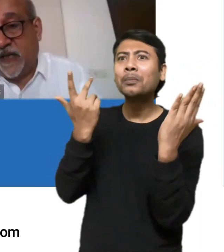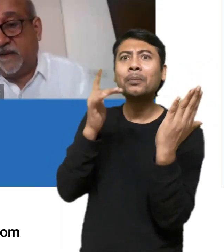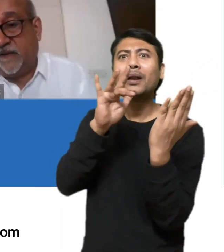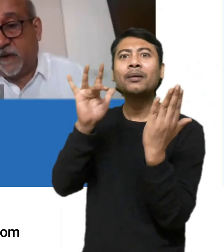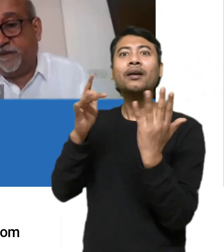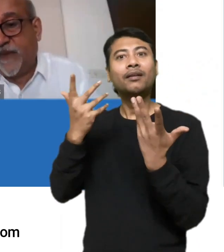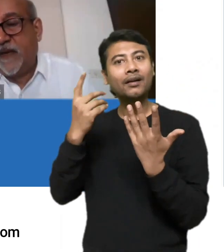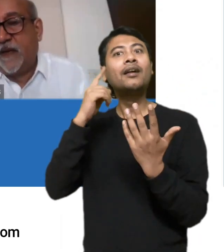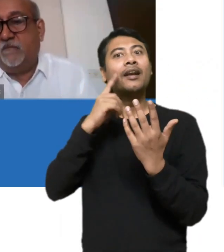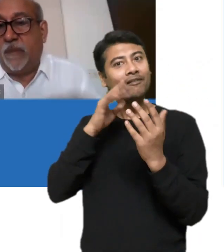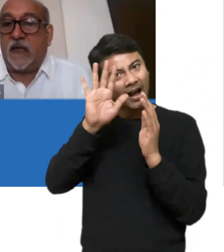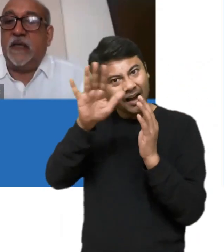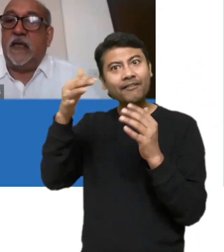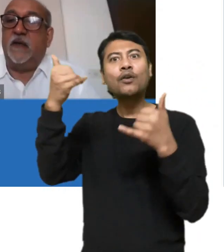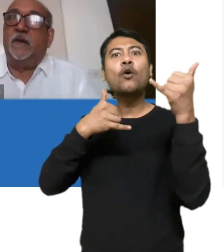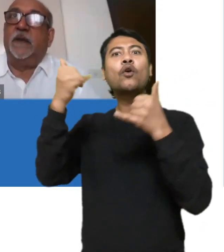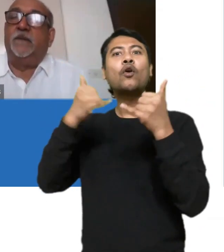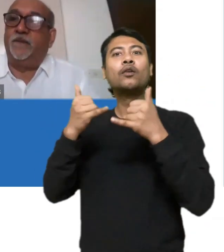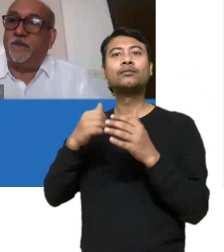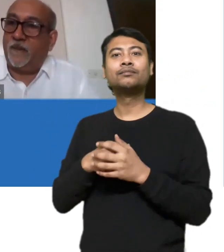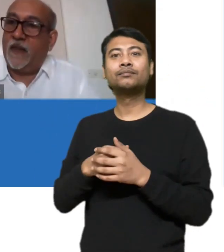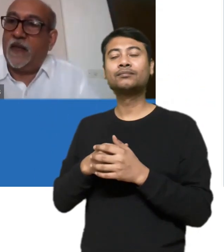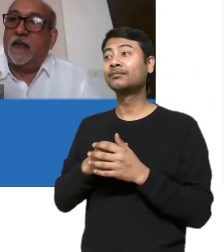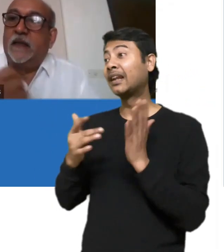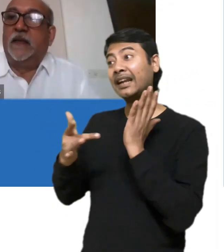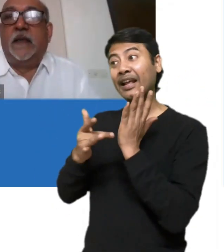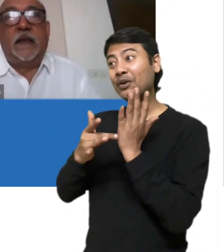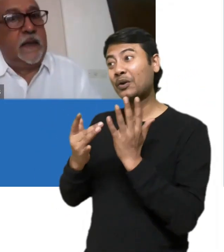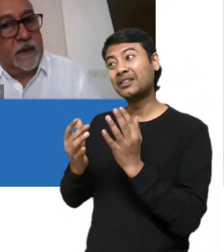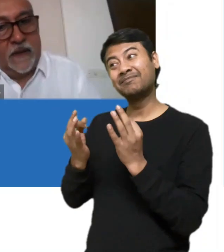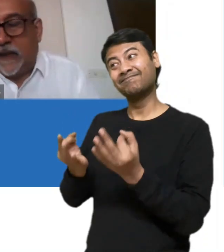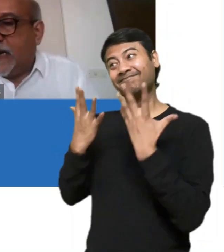that people are calling from. That's the But power of technology.